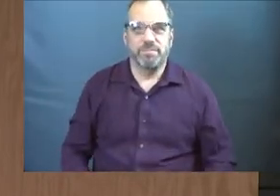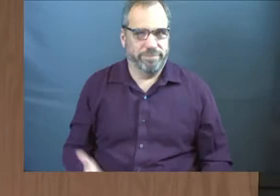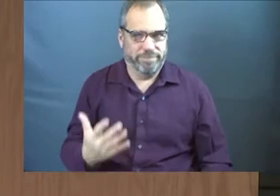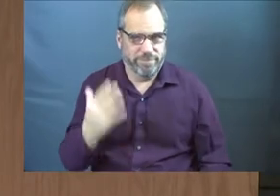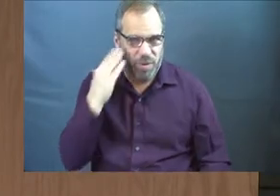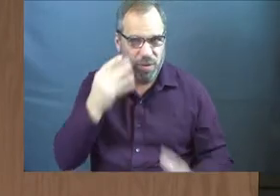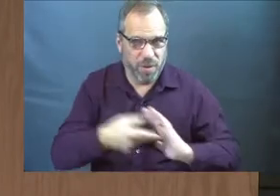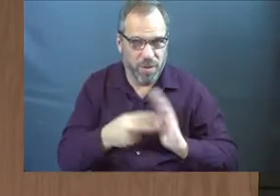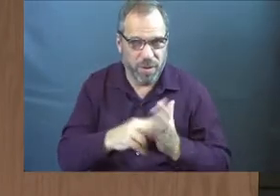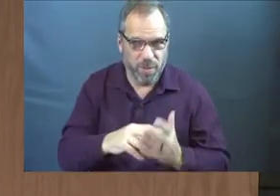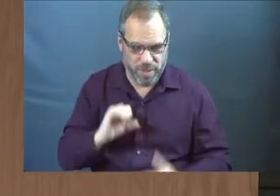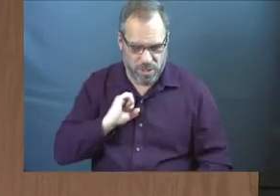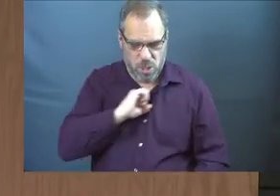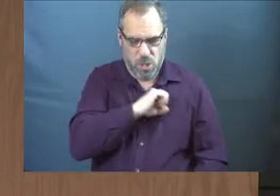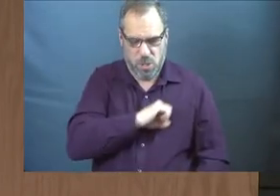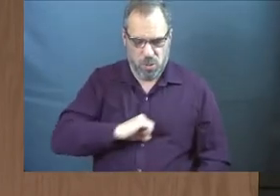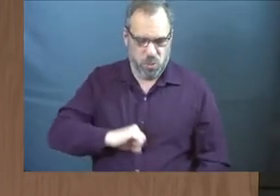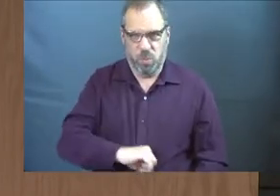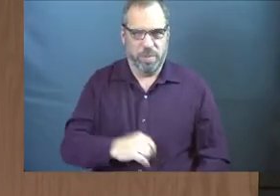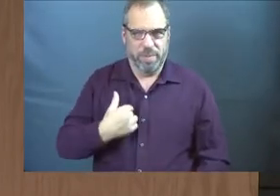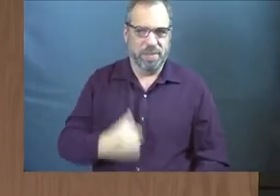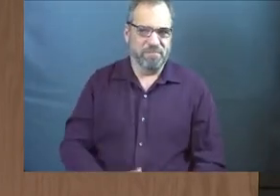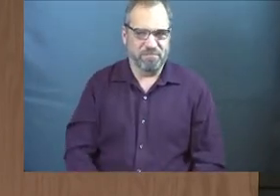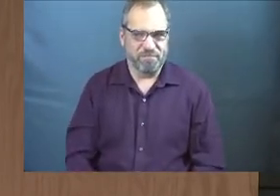You see what I'm saying with the super me?